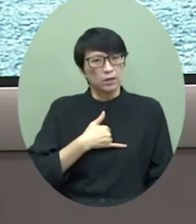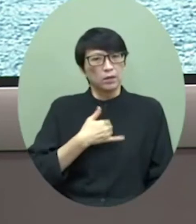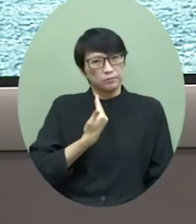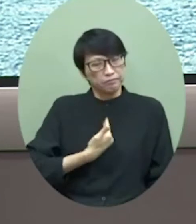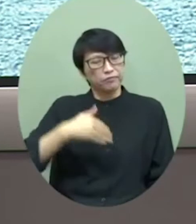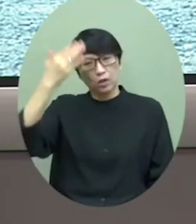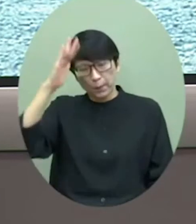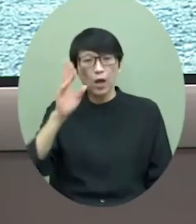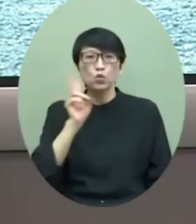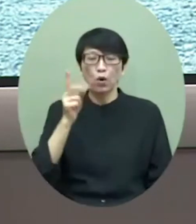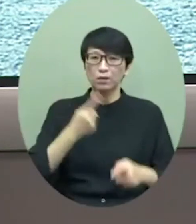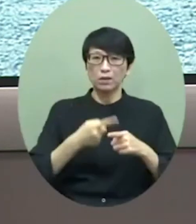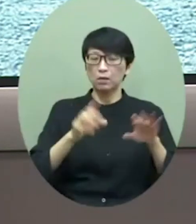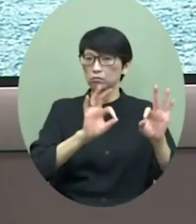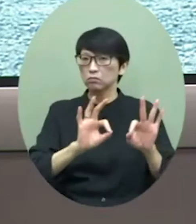even so, they